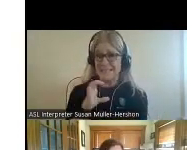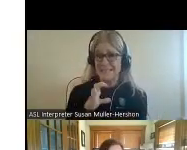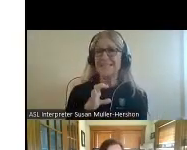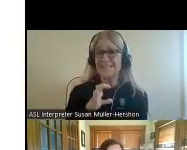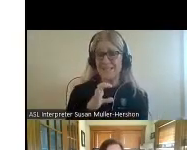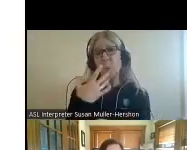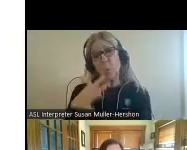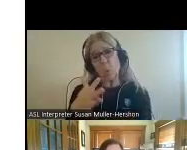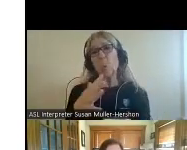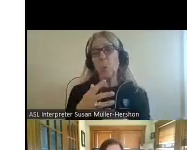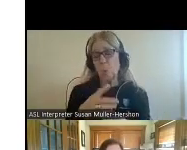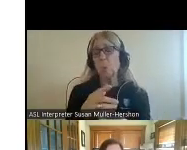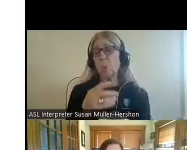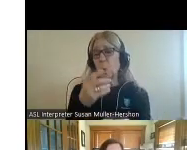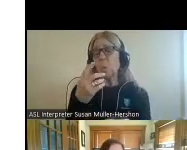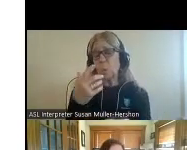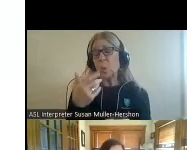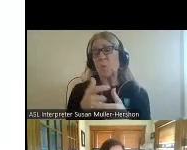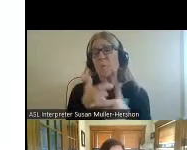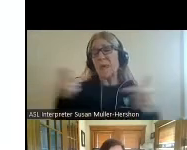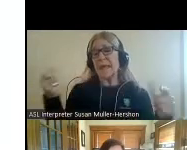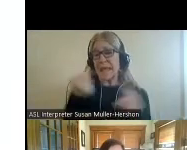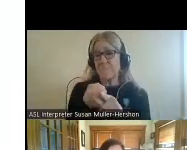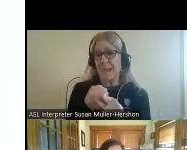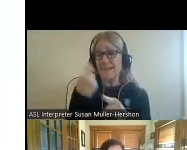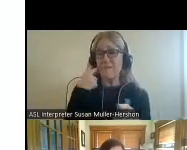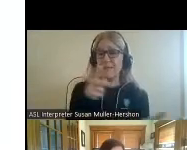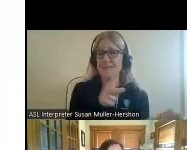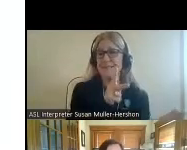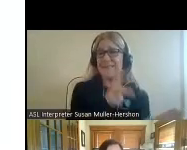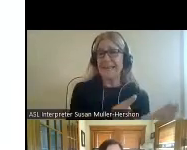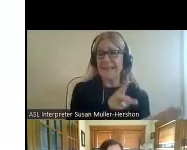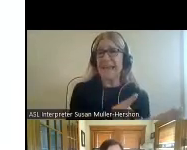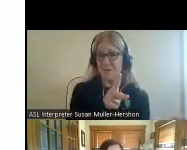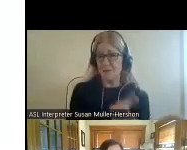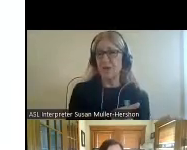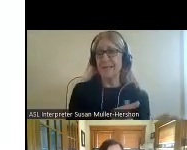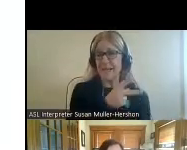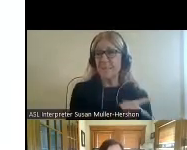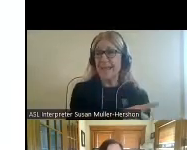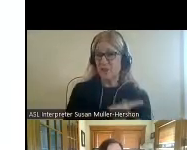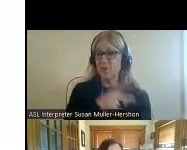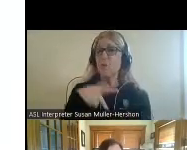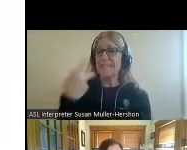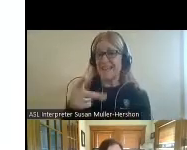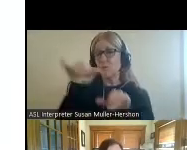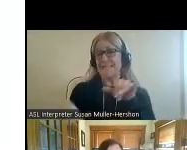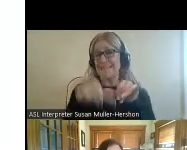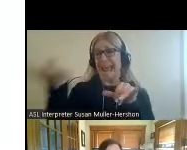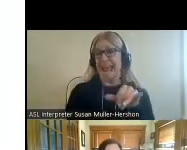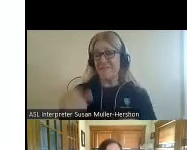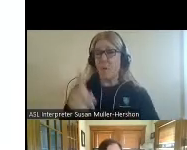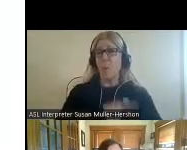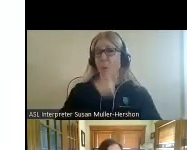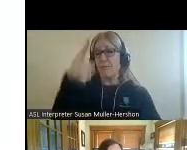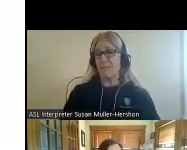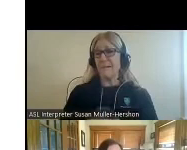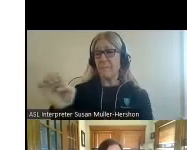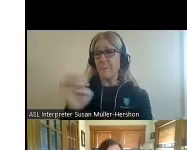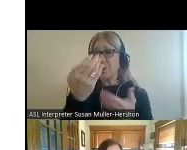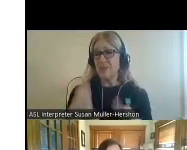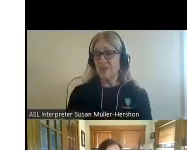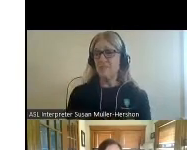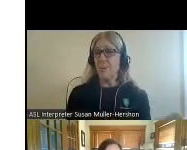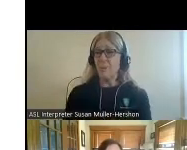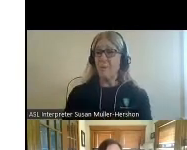important impact to keep in mind. And psychiatric patients are often boarded for a long period of time in the emergency room, impacting their own